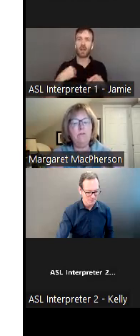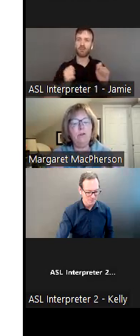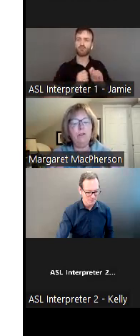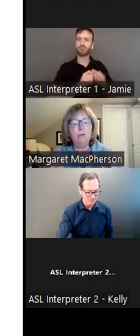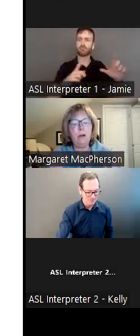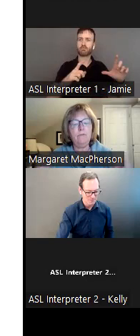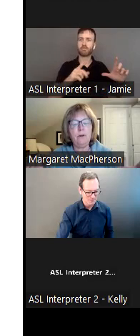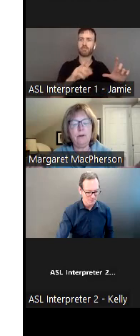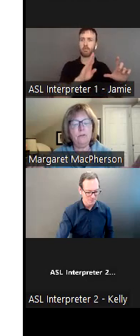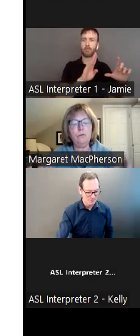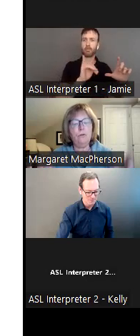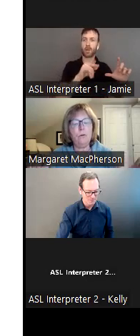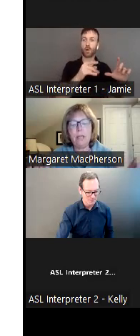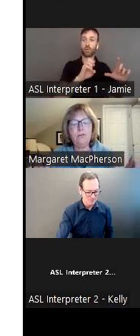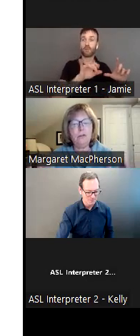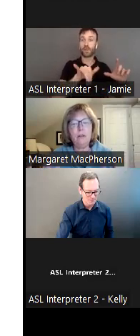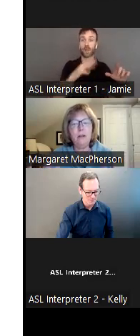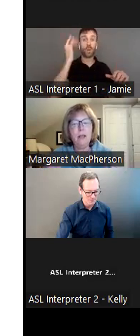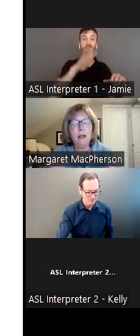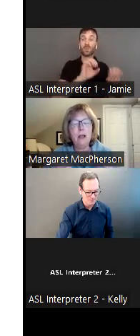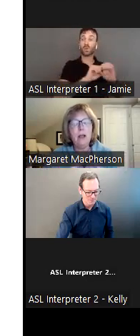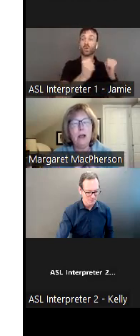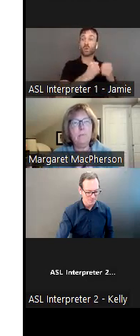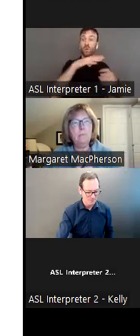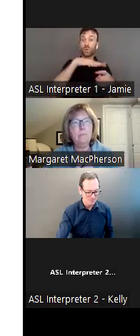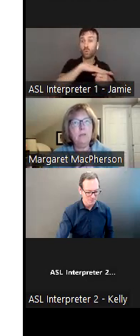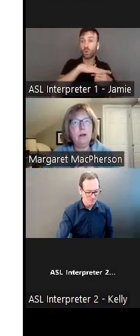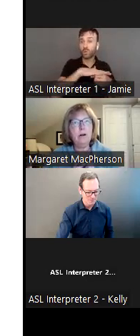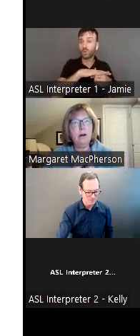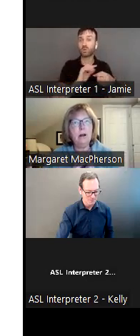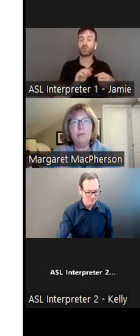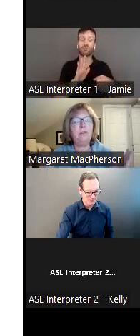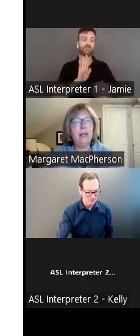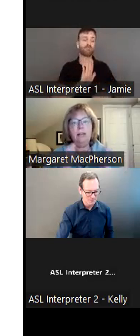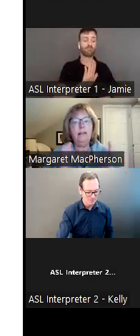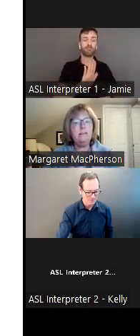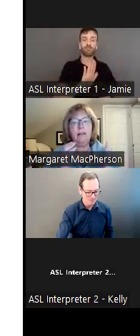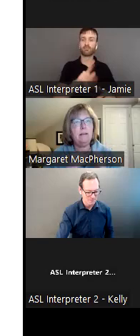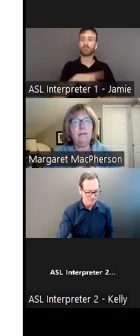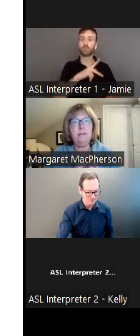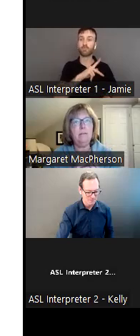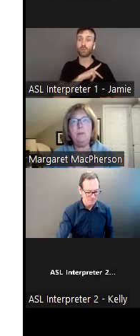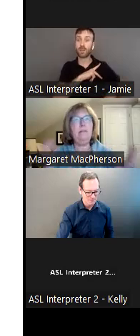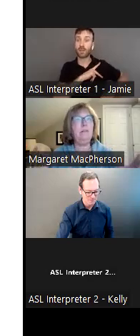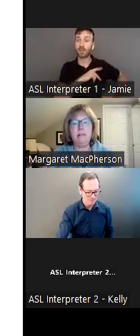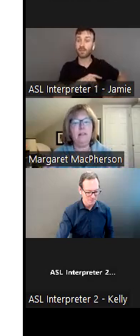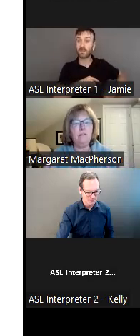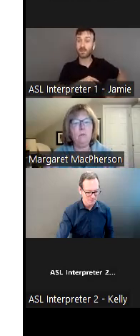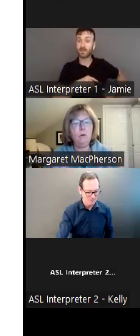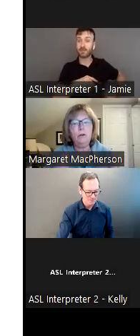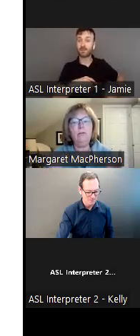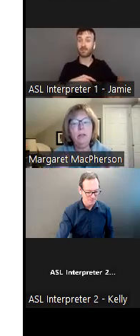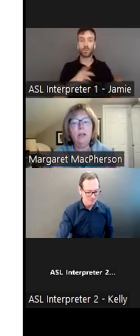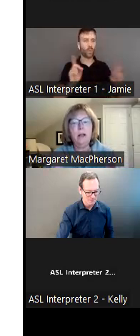biographies by virtue of their social location, their personalities, like the places they live